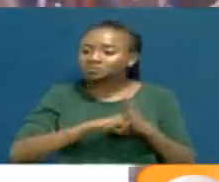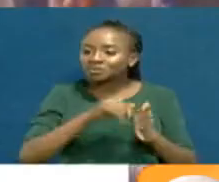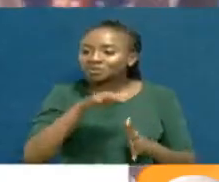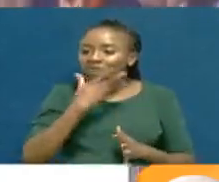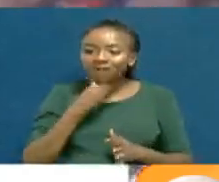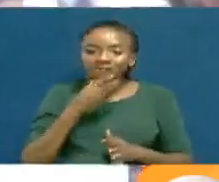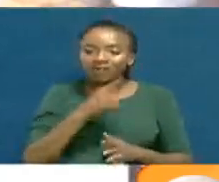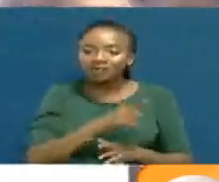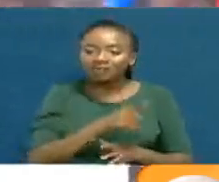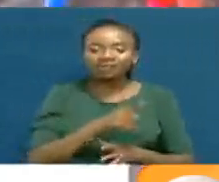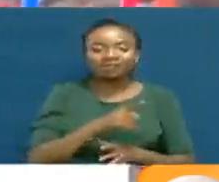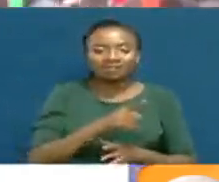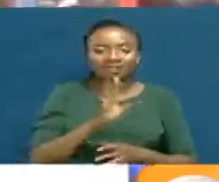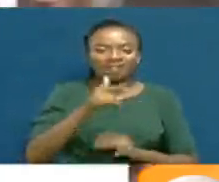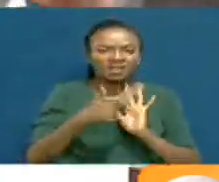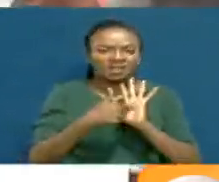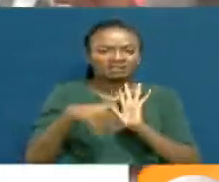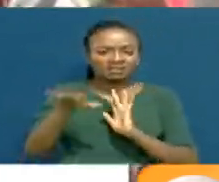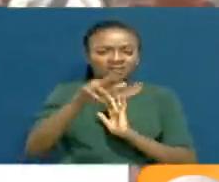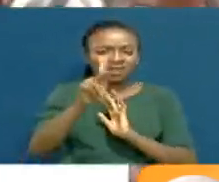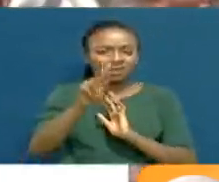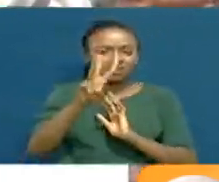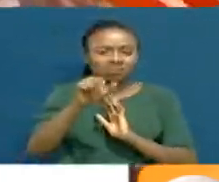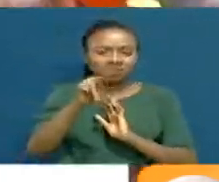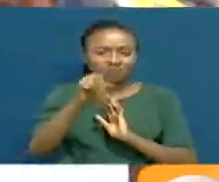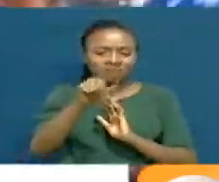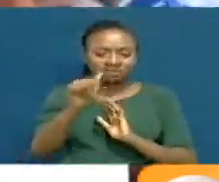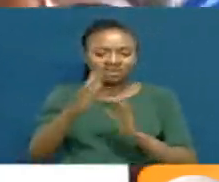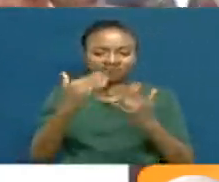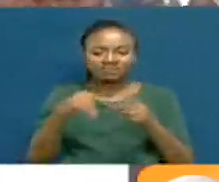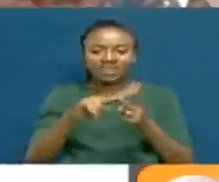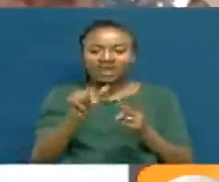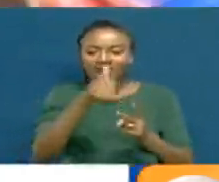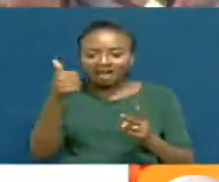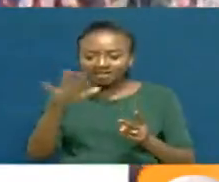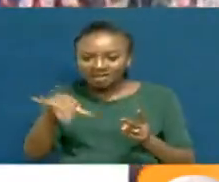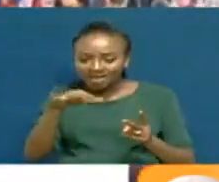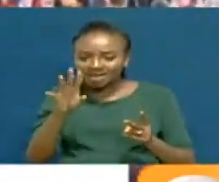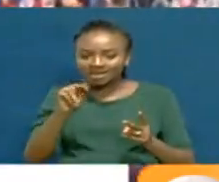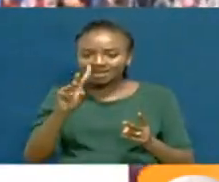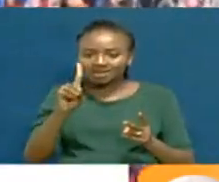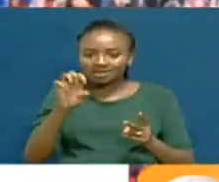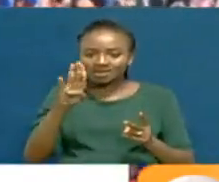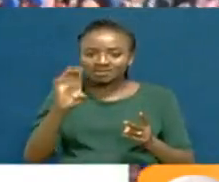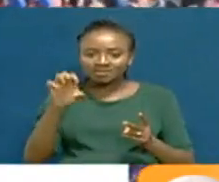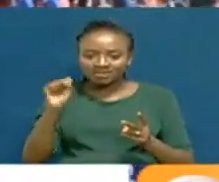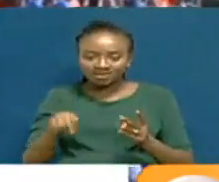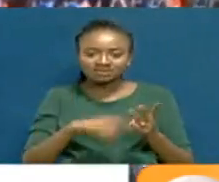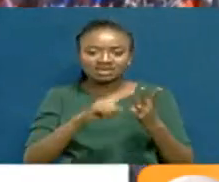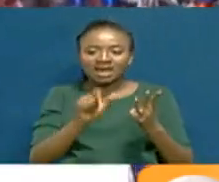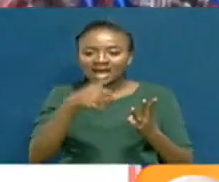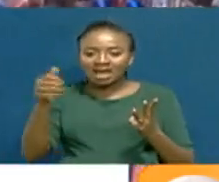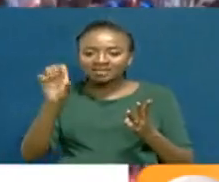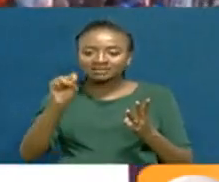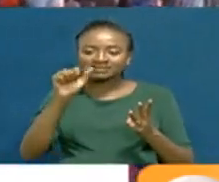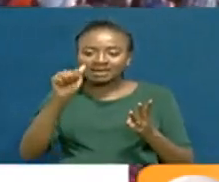Kapkoi in Kwanza constituency, Chepchoina in Endebes constituency, and rallies in Saboti